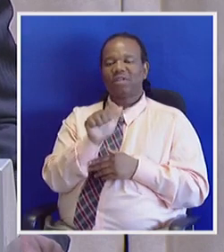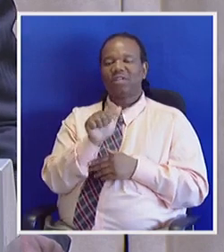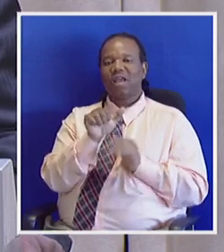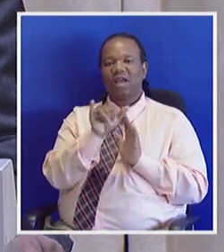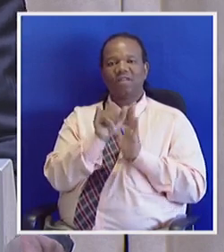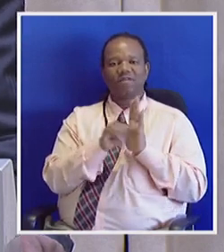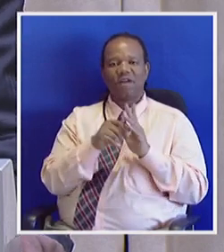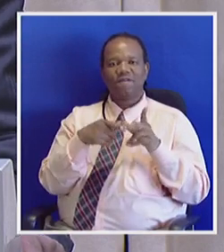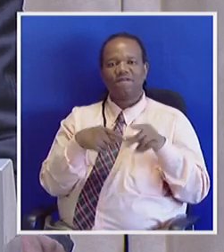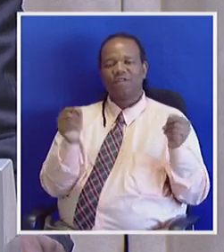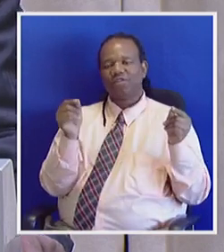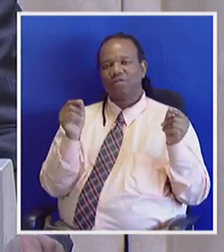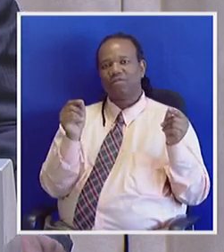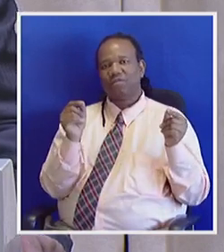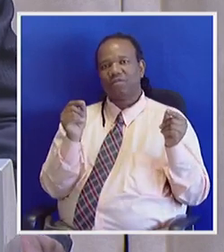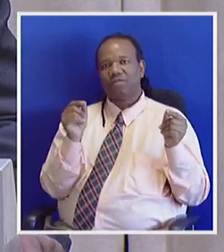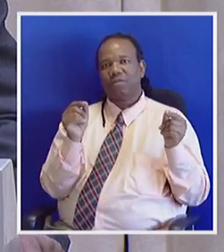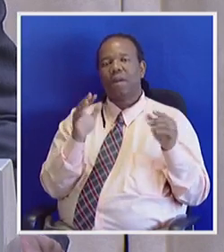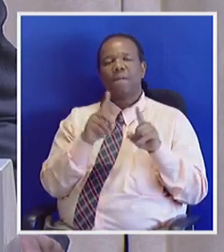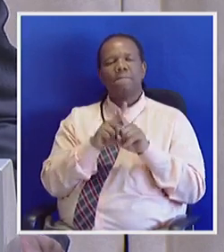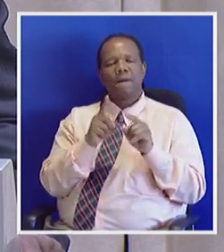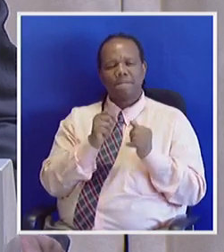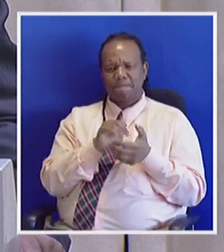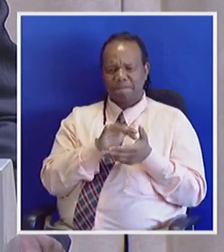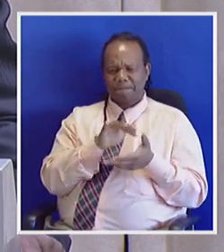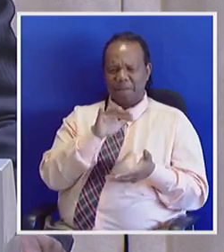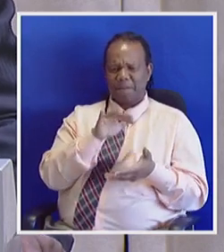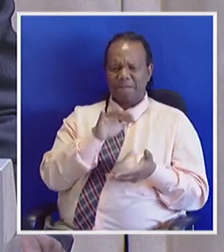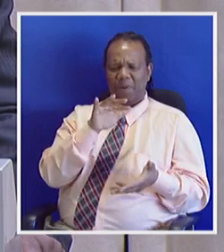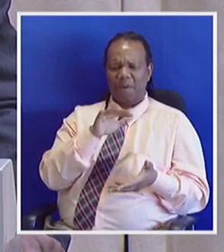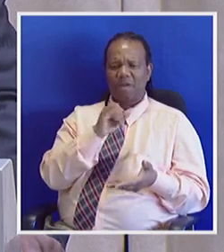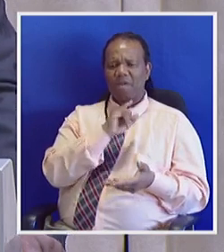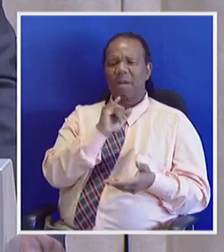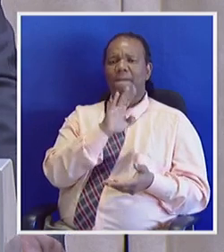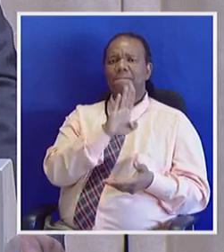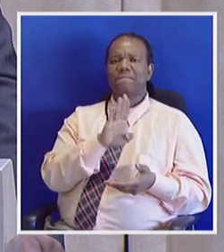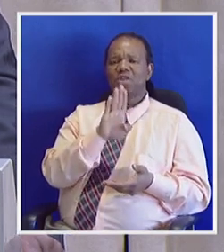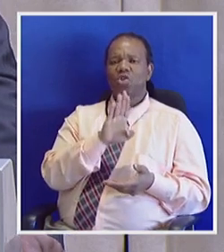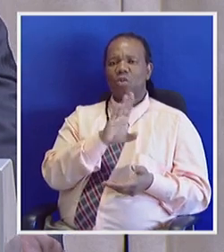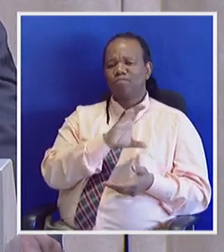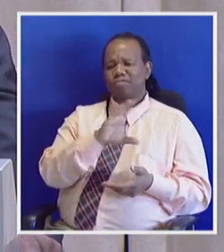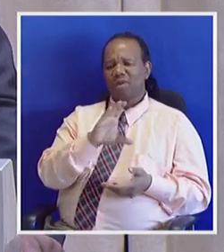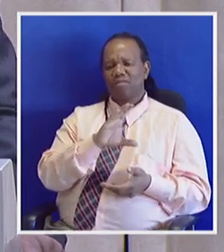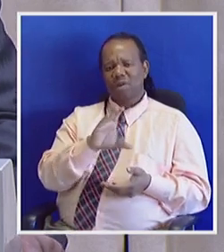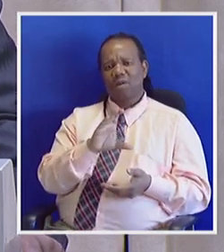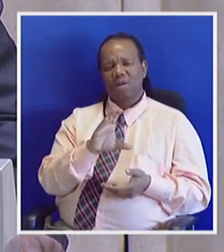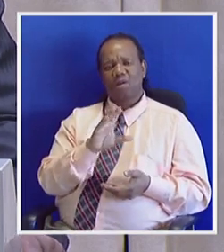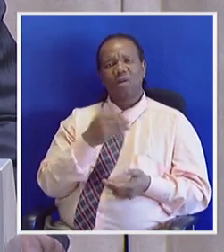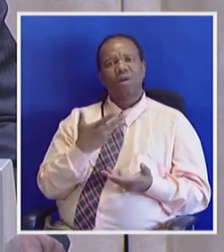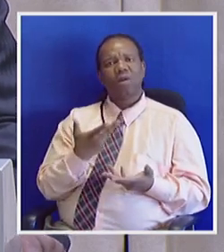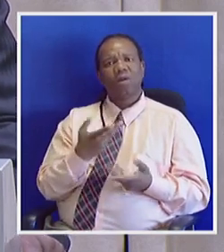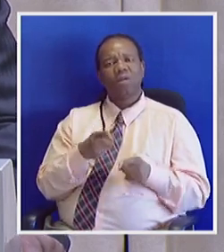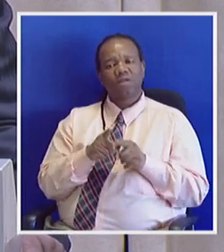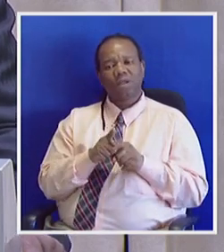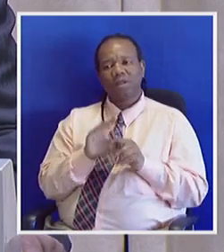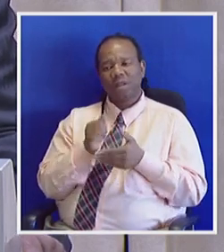has brought in billions of investment from the private sector with initial contribution from the